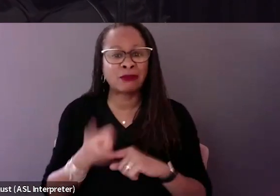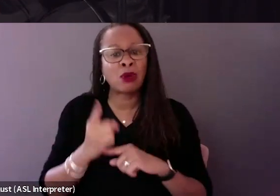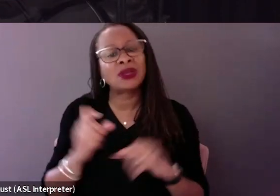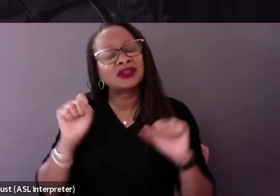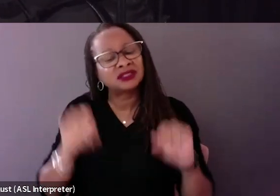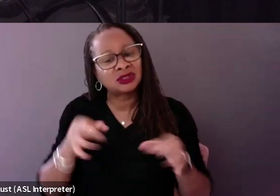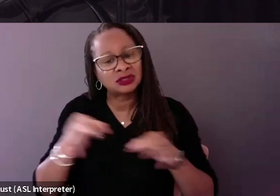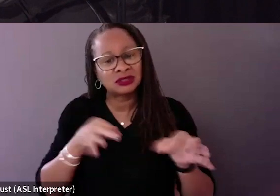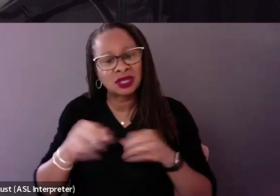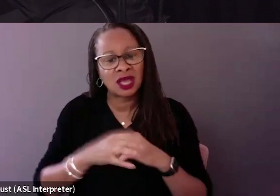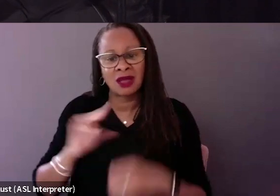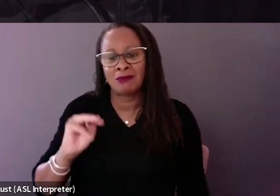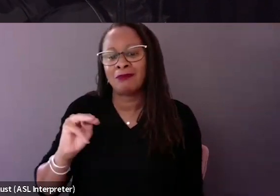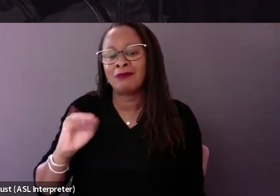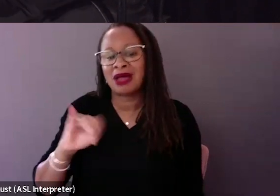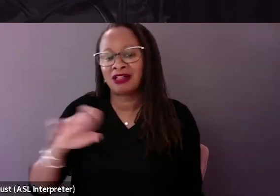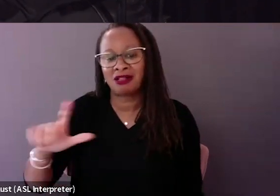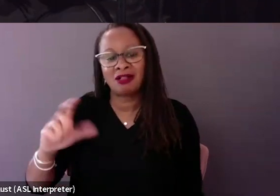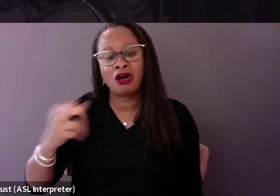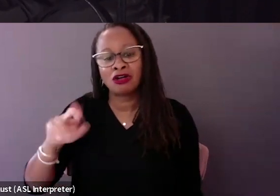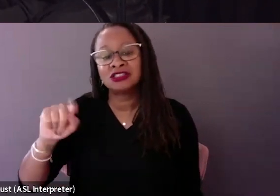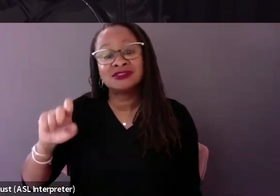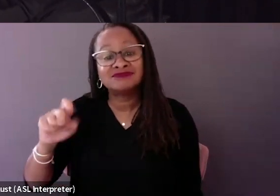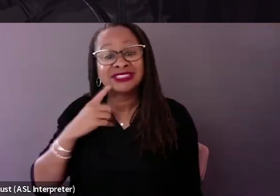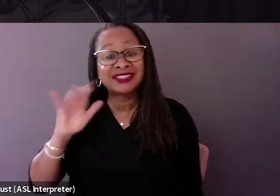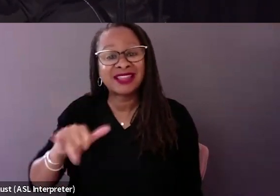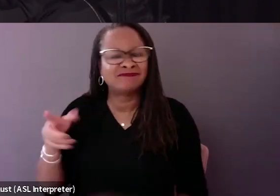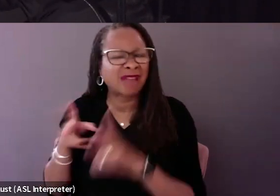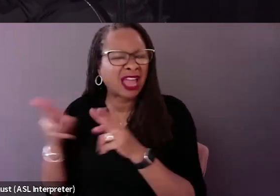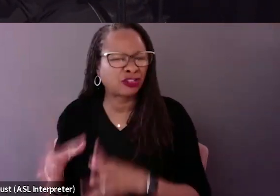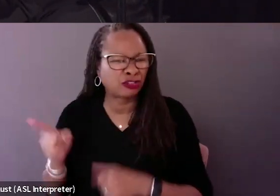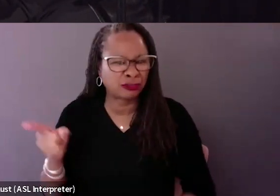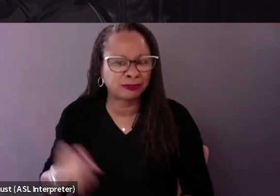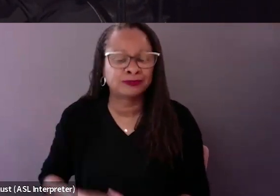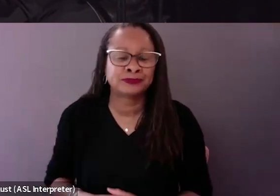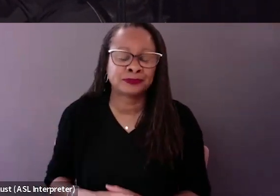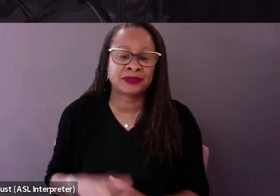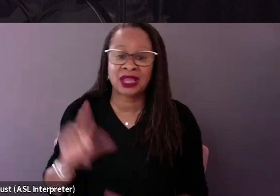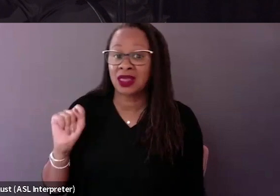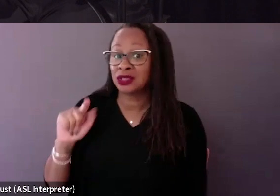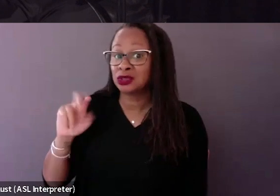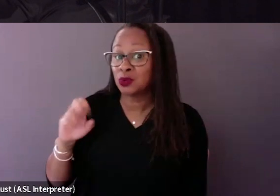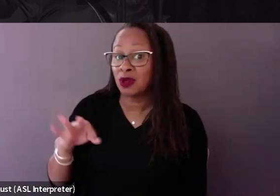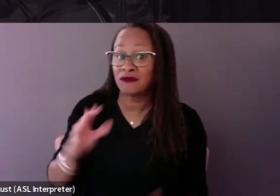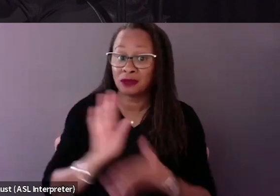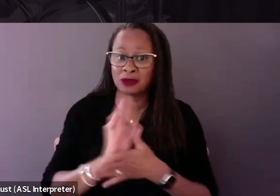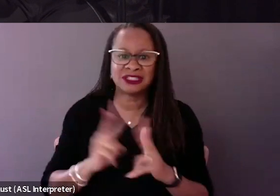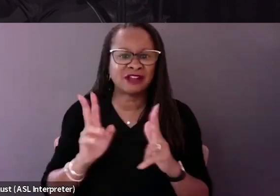explain? Michael Hart said this. Michael Hart said that to me. Well, the tone of this movie is very delicate,